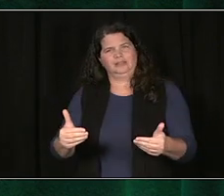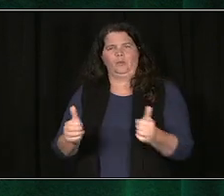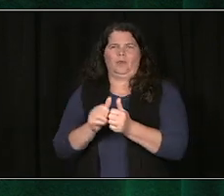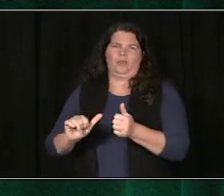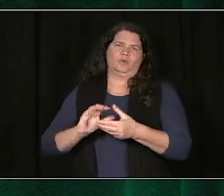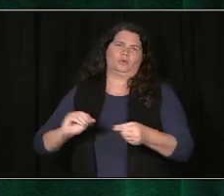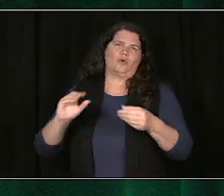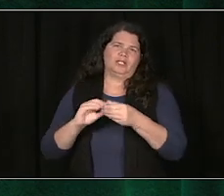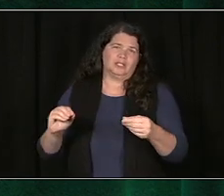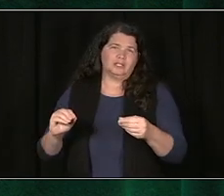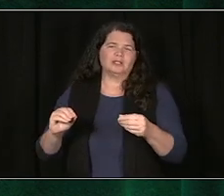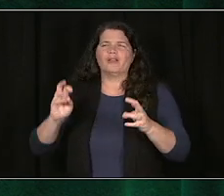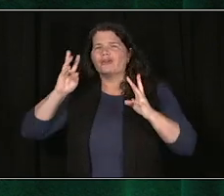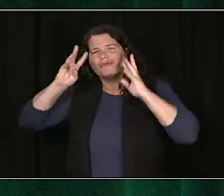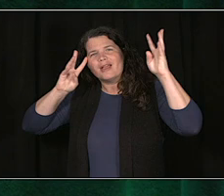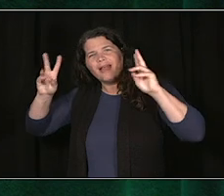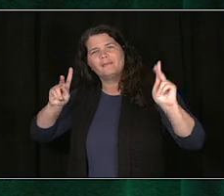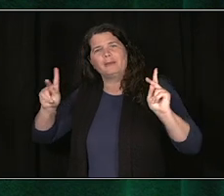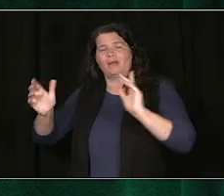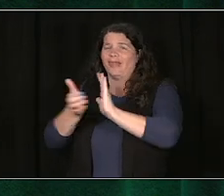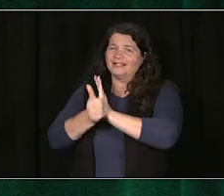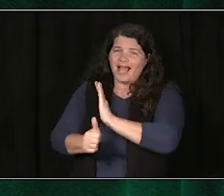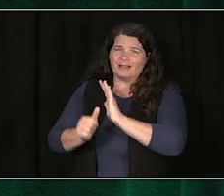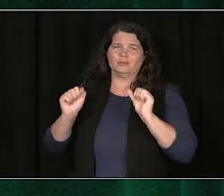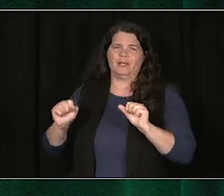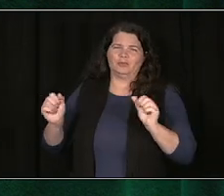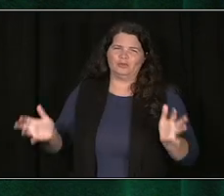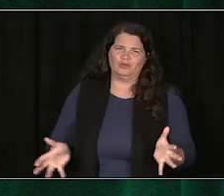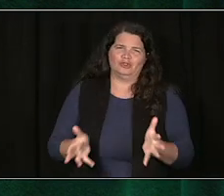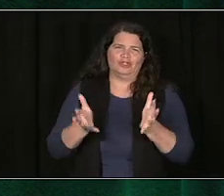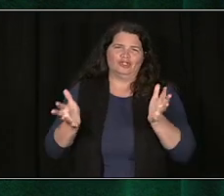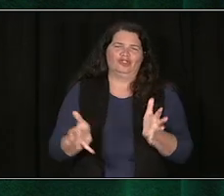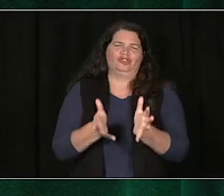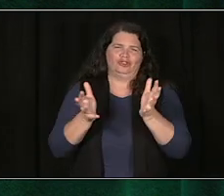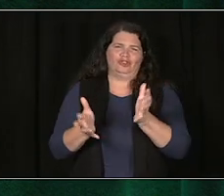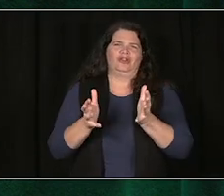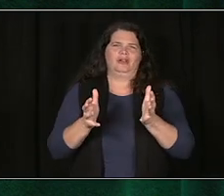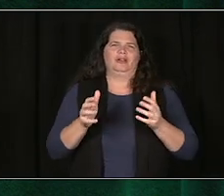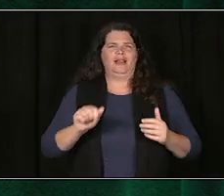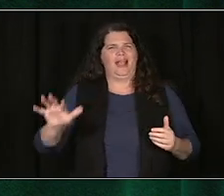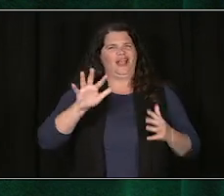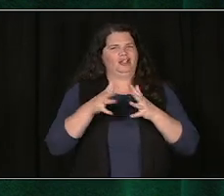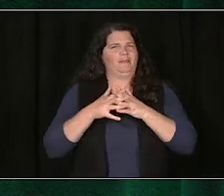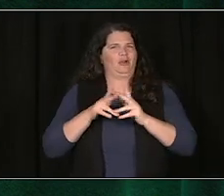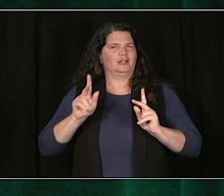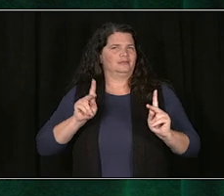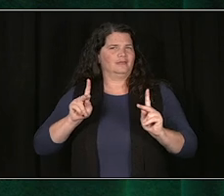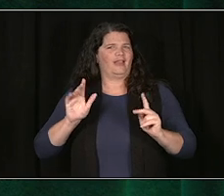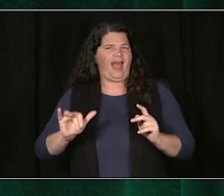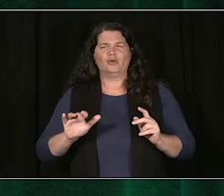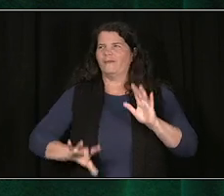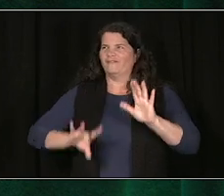bring the creatives and the talent to be able to nurture that and to find, again, the ladder that says we're going